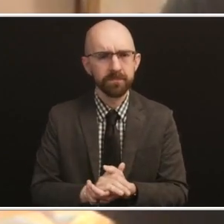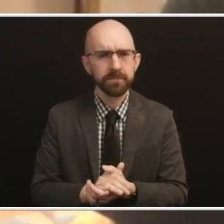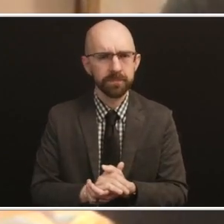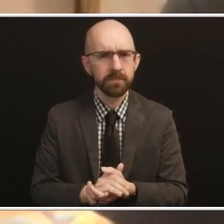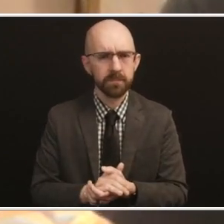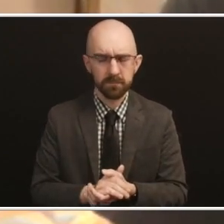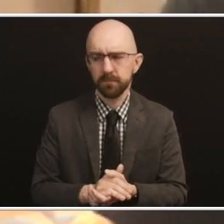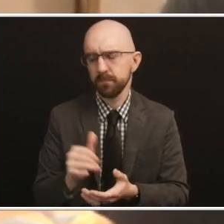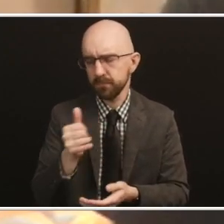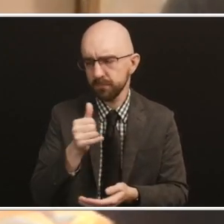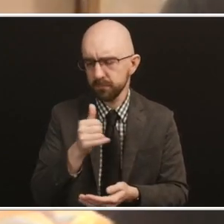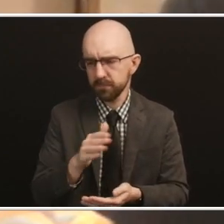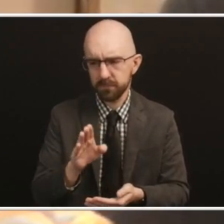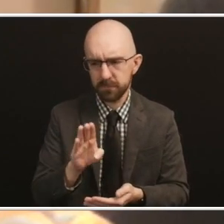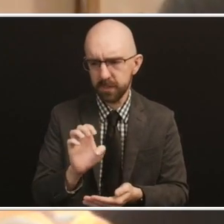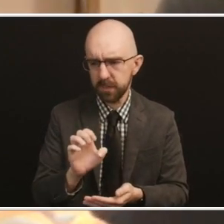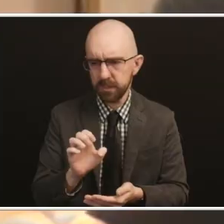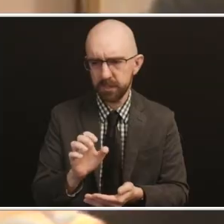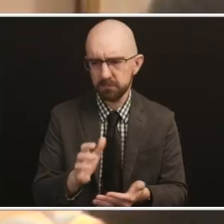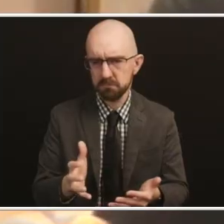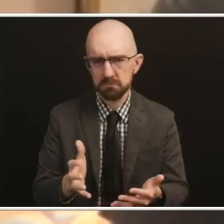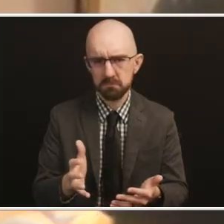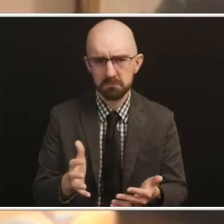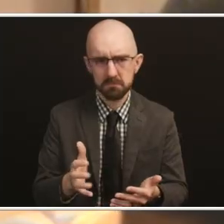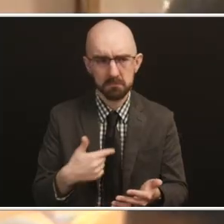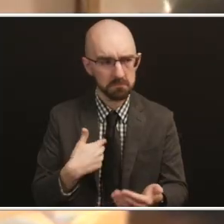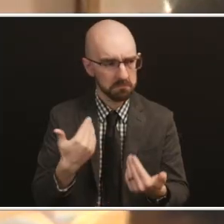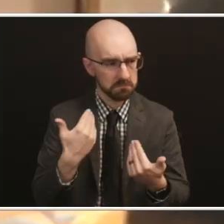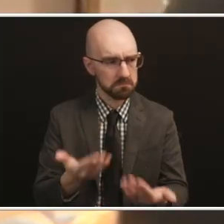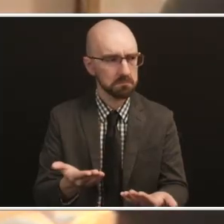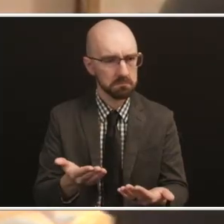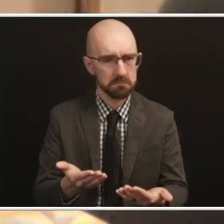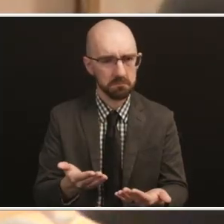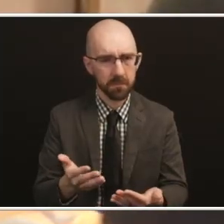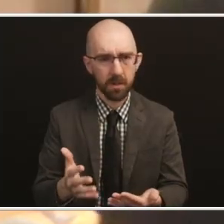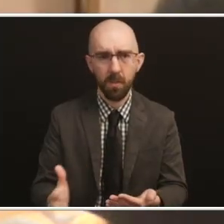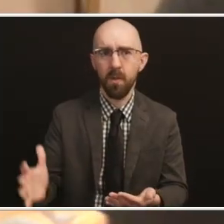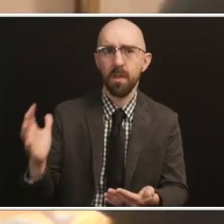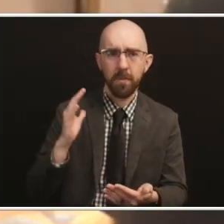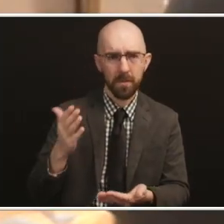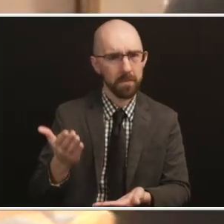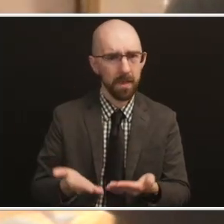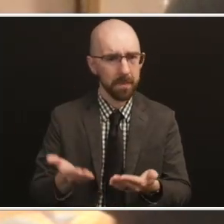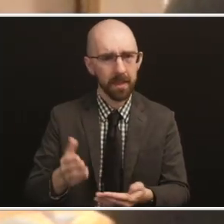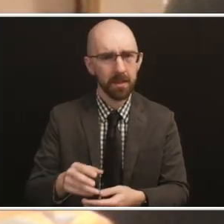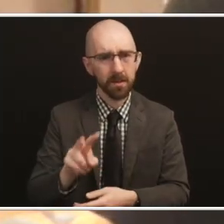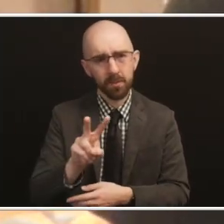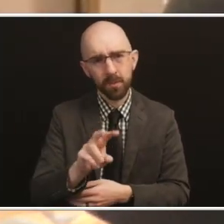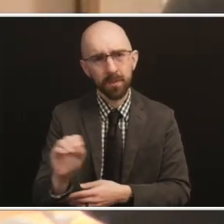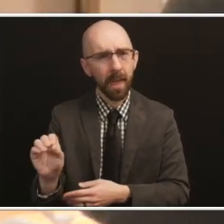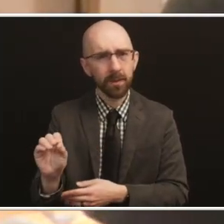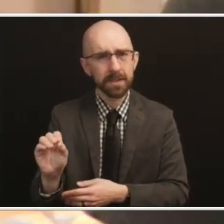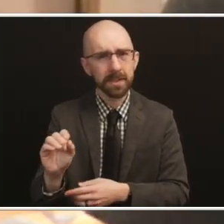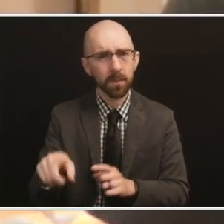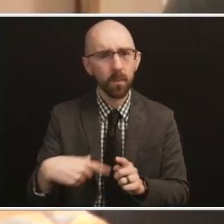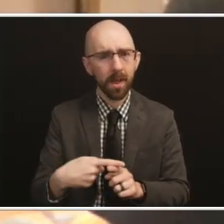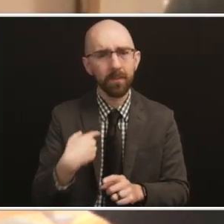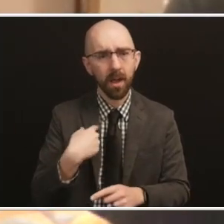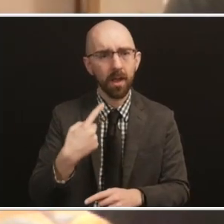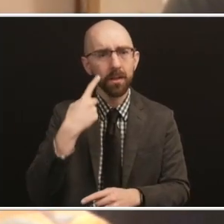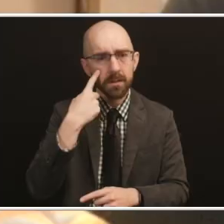Gosh, that was... I don't know. Long time ago. Probably like in 2000 is probably when I seen